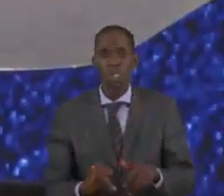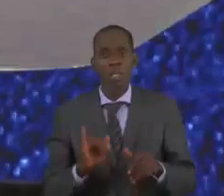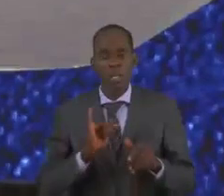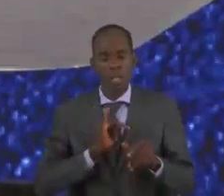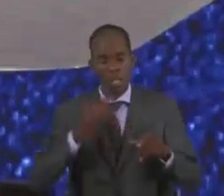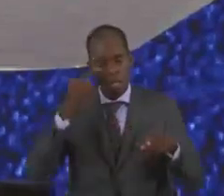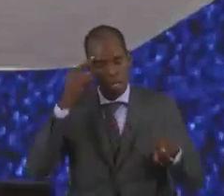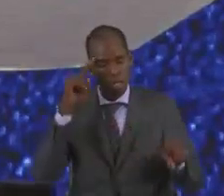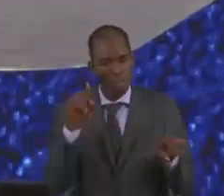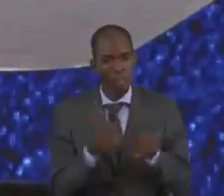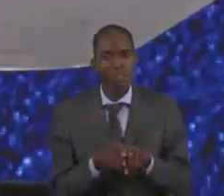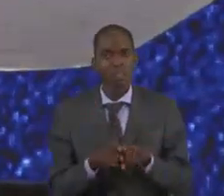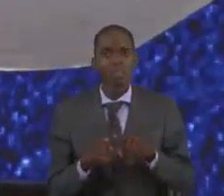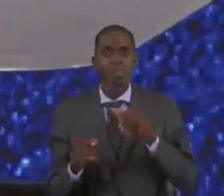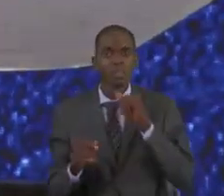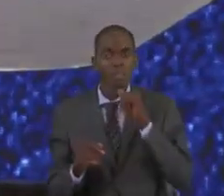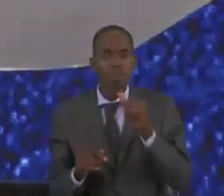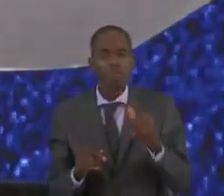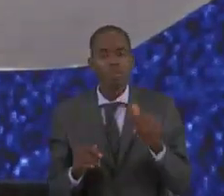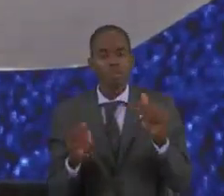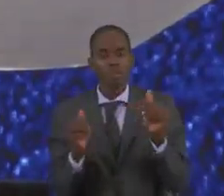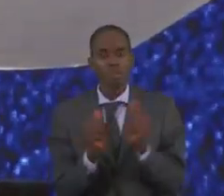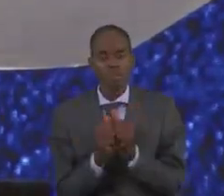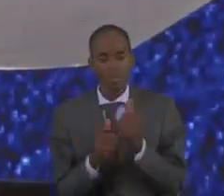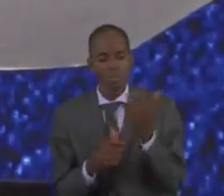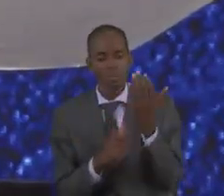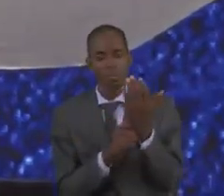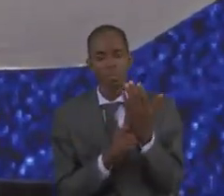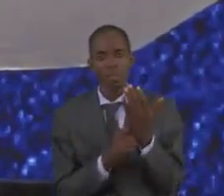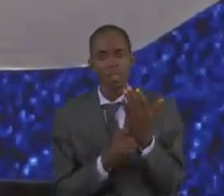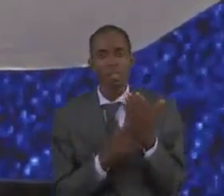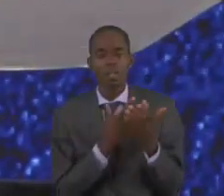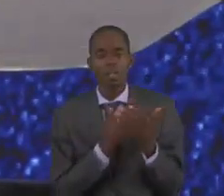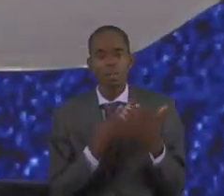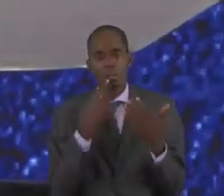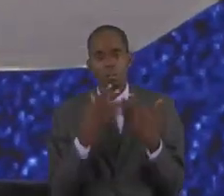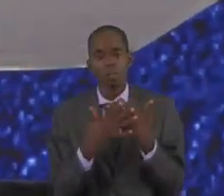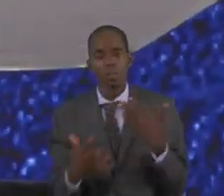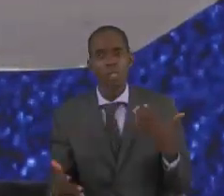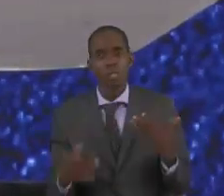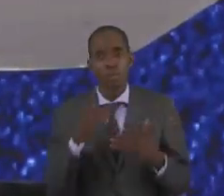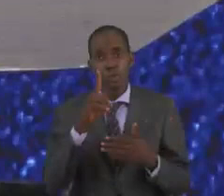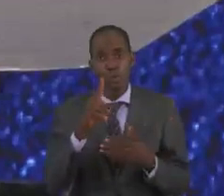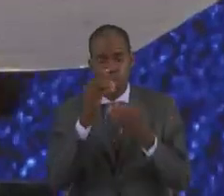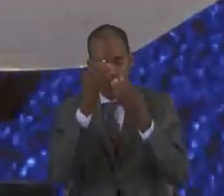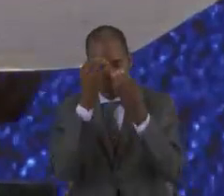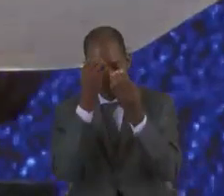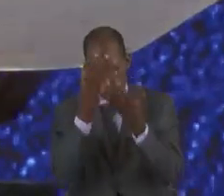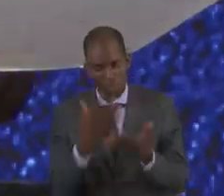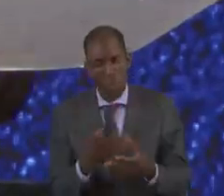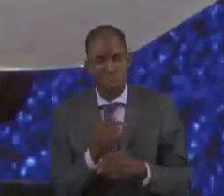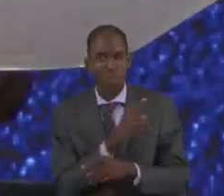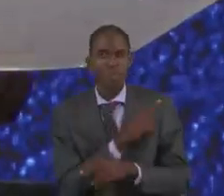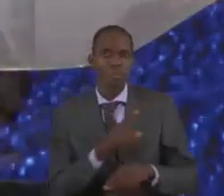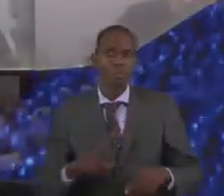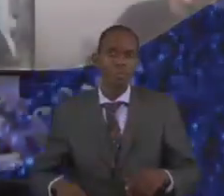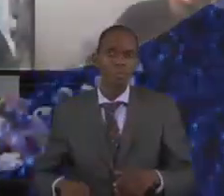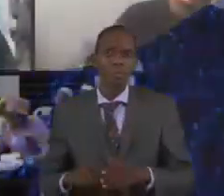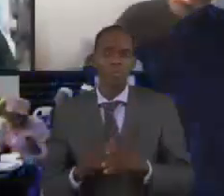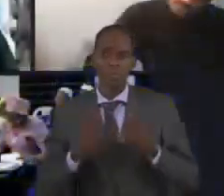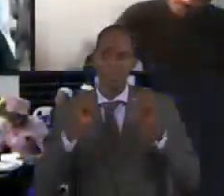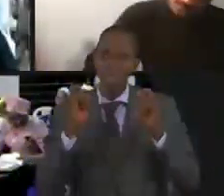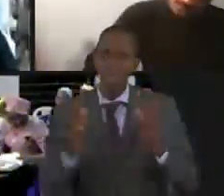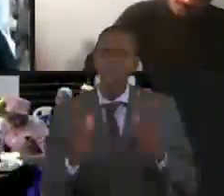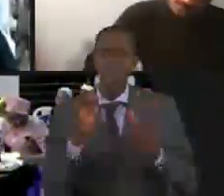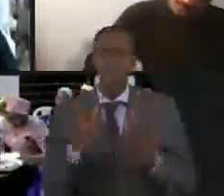conferred not with flesh and blood. He obeyed the Lord